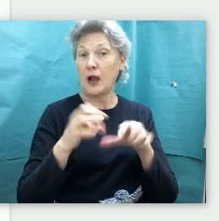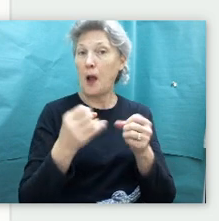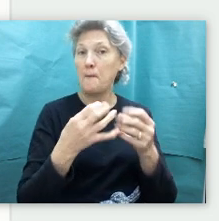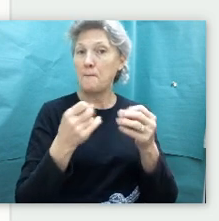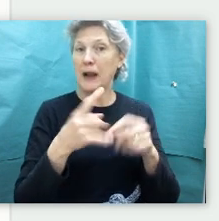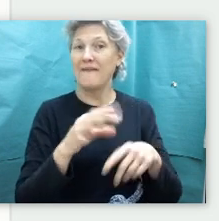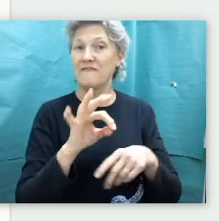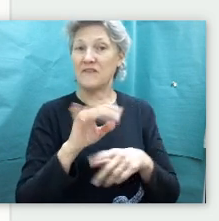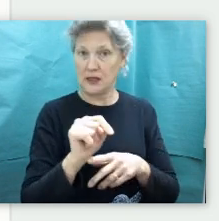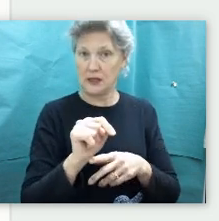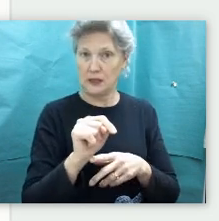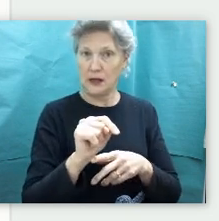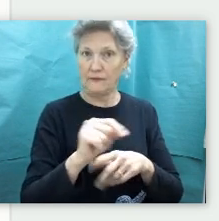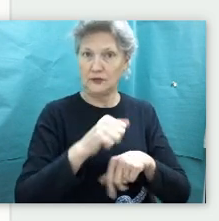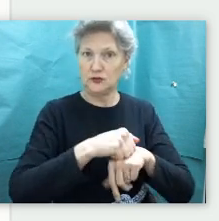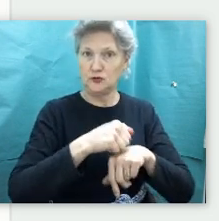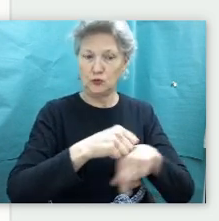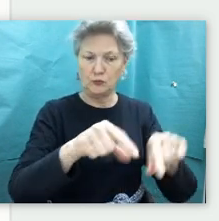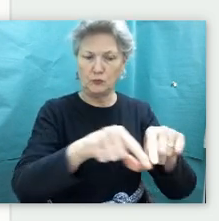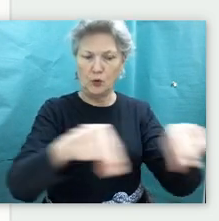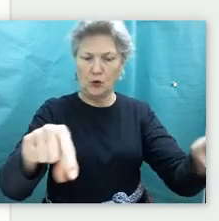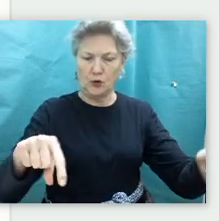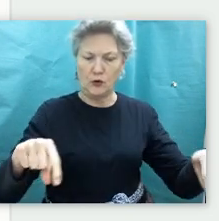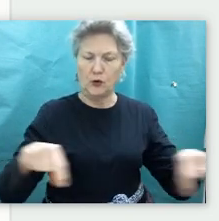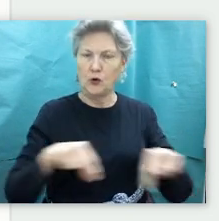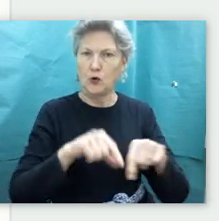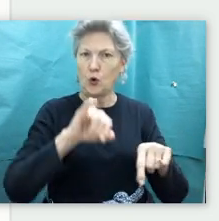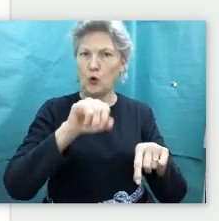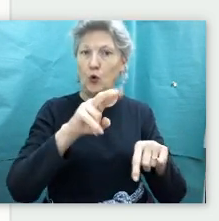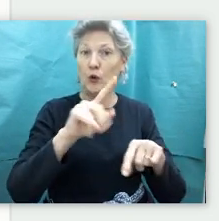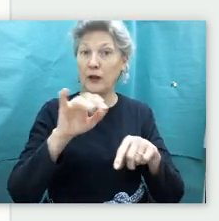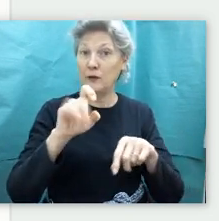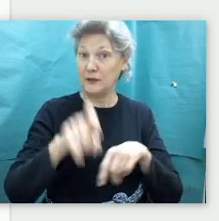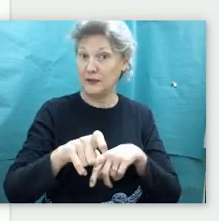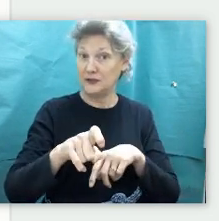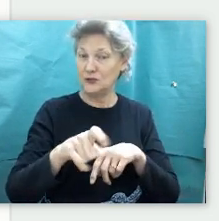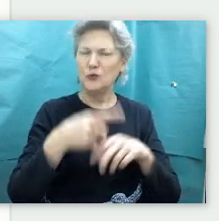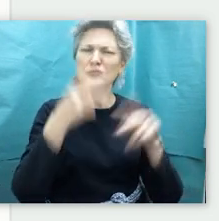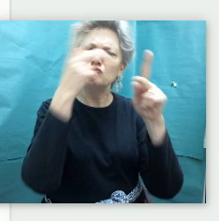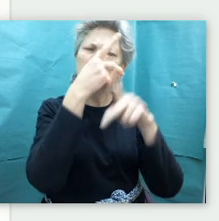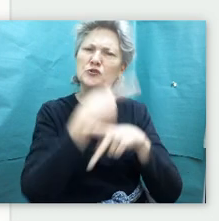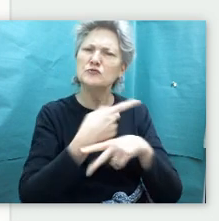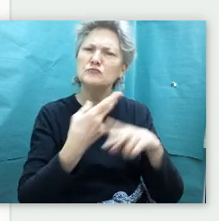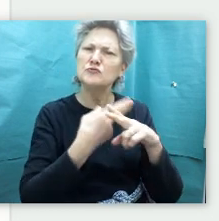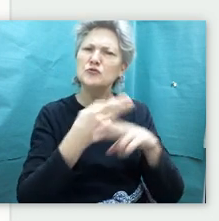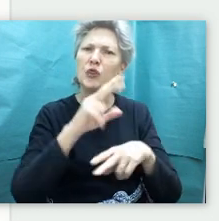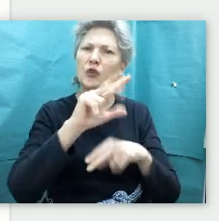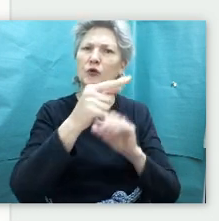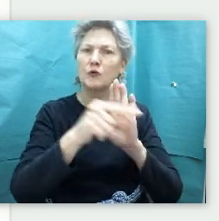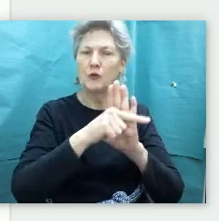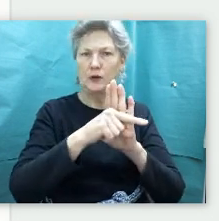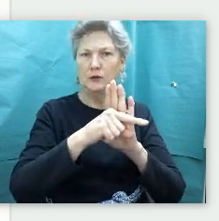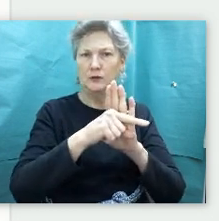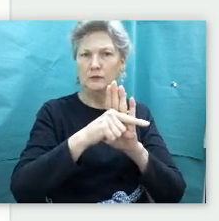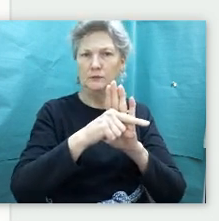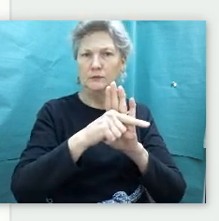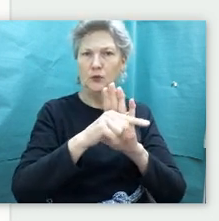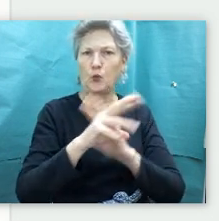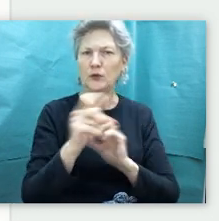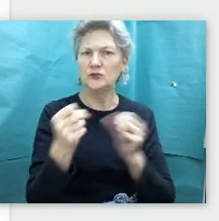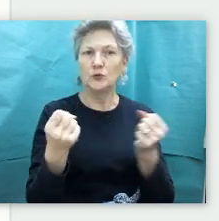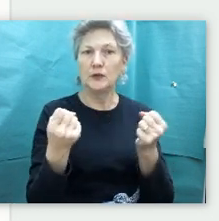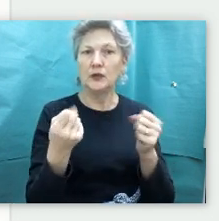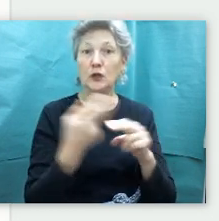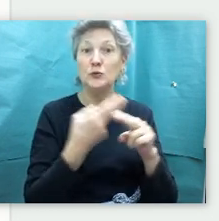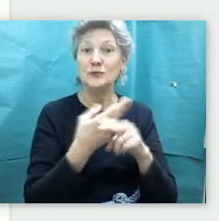to find the perimeter of the garden. Well, one strategy that we used in third grade was to